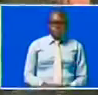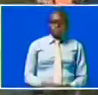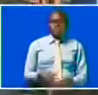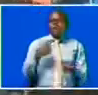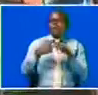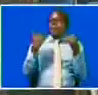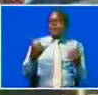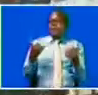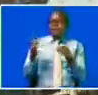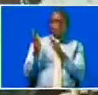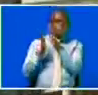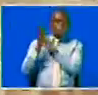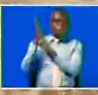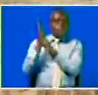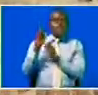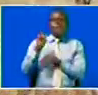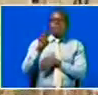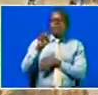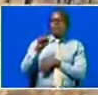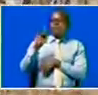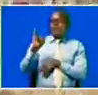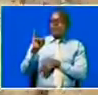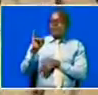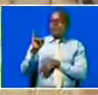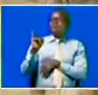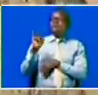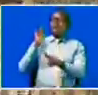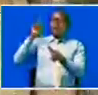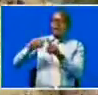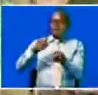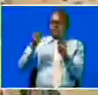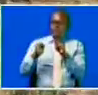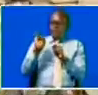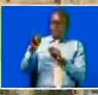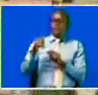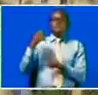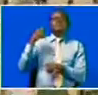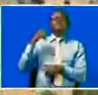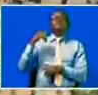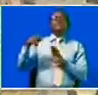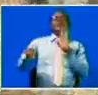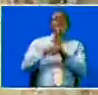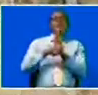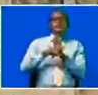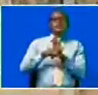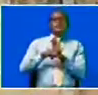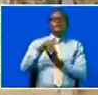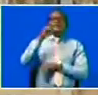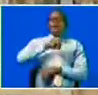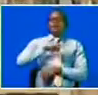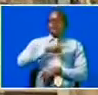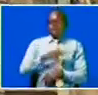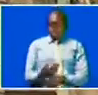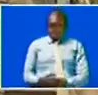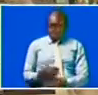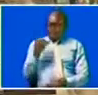But now, Mwiki is battling to fight that negative past, and it seems it's winning. The estate